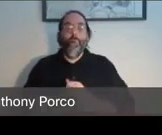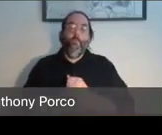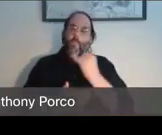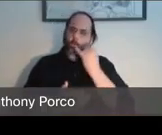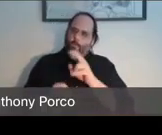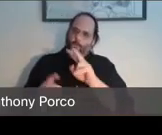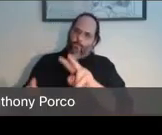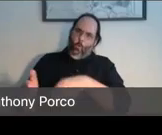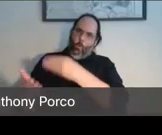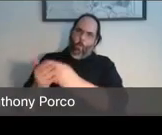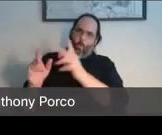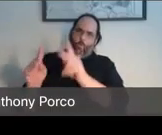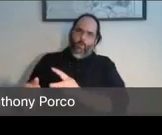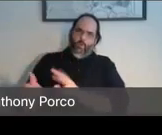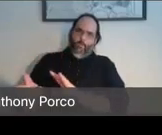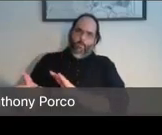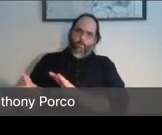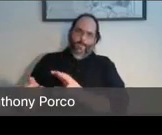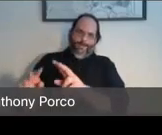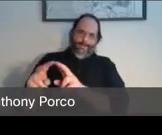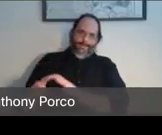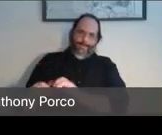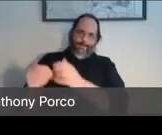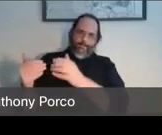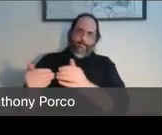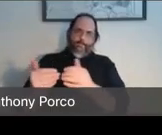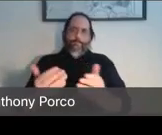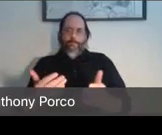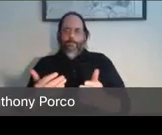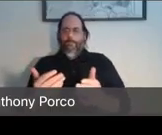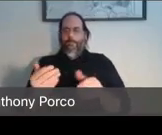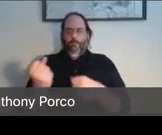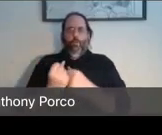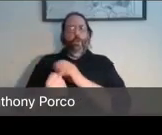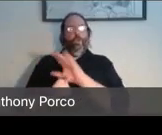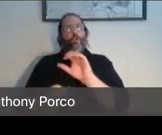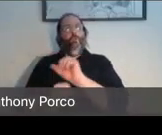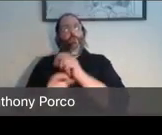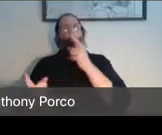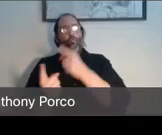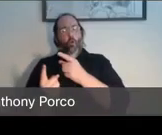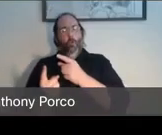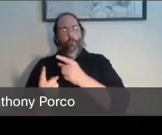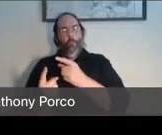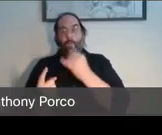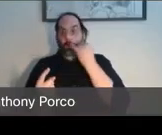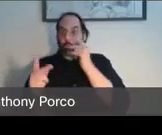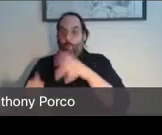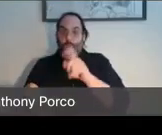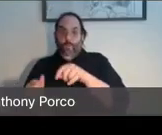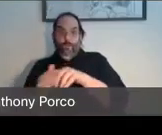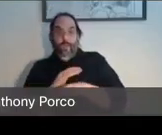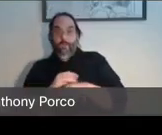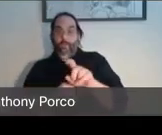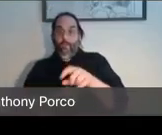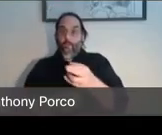person holistically and assess how to move forward with their vocational goal. If an individual needs access to a resource